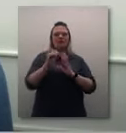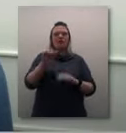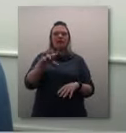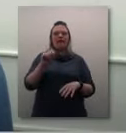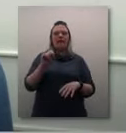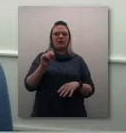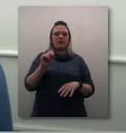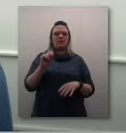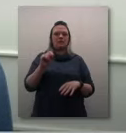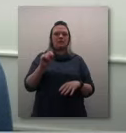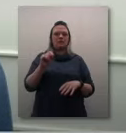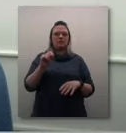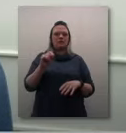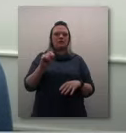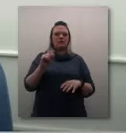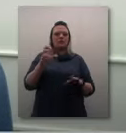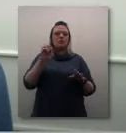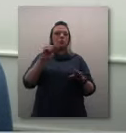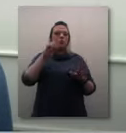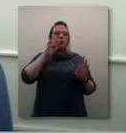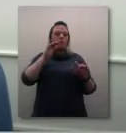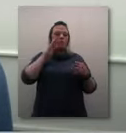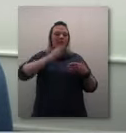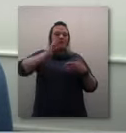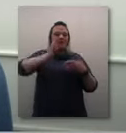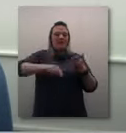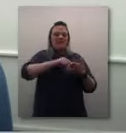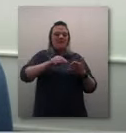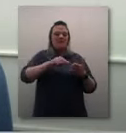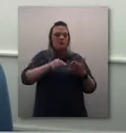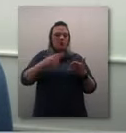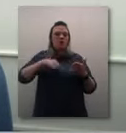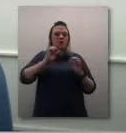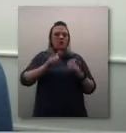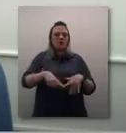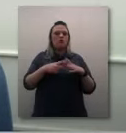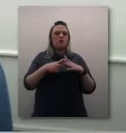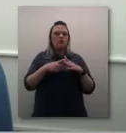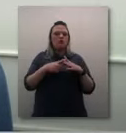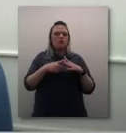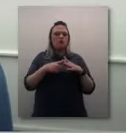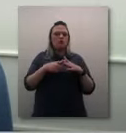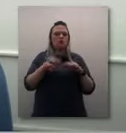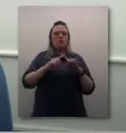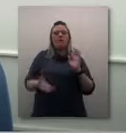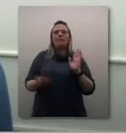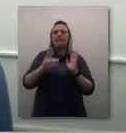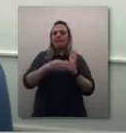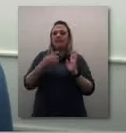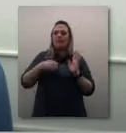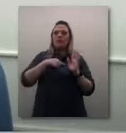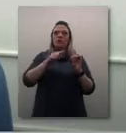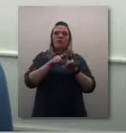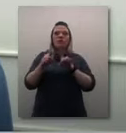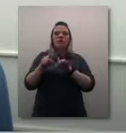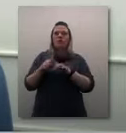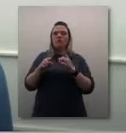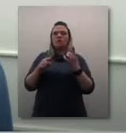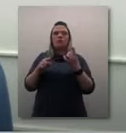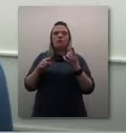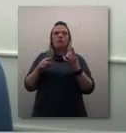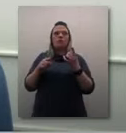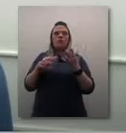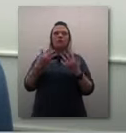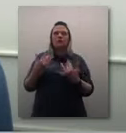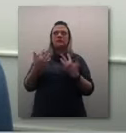the week we'll be able to start to roll that out. But again, we are also, that's buying us time